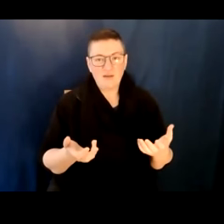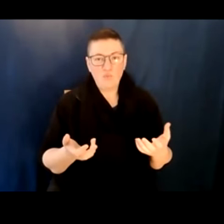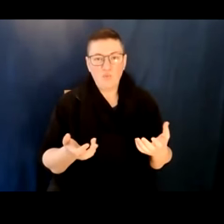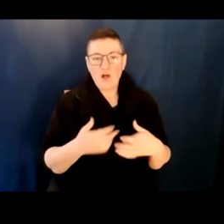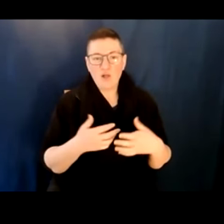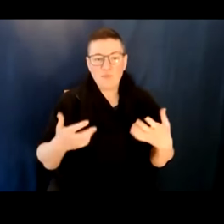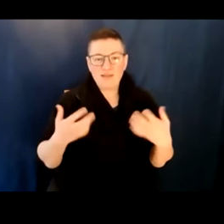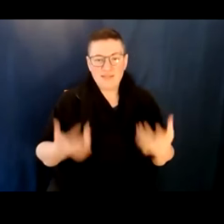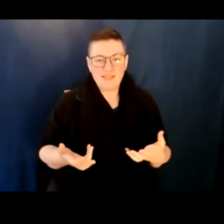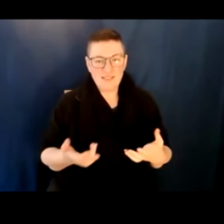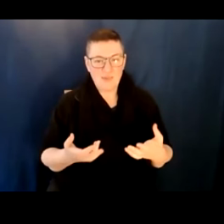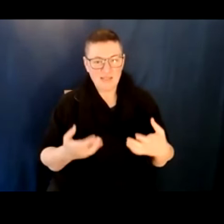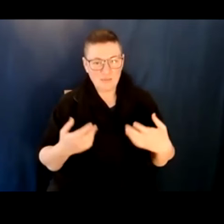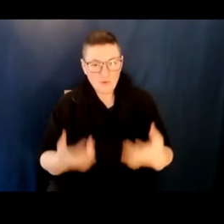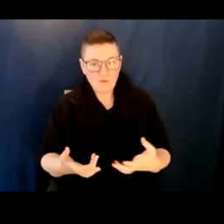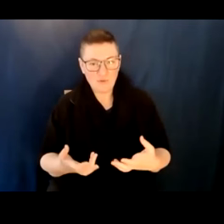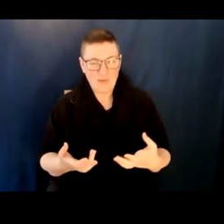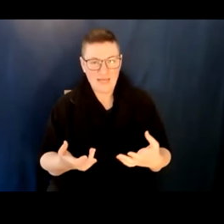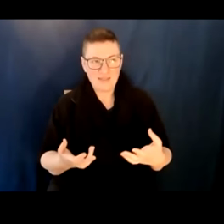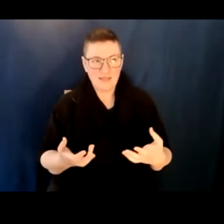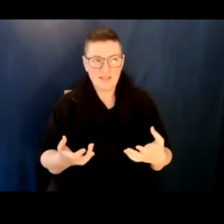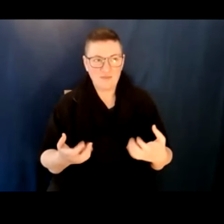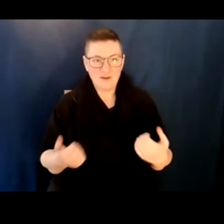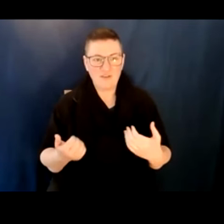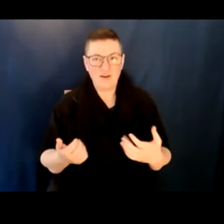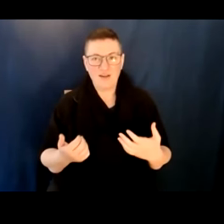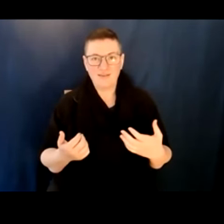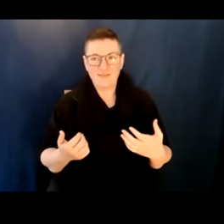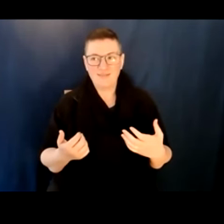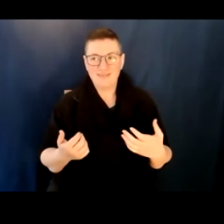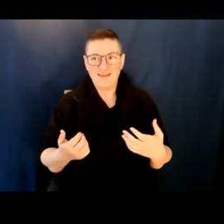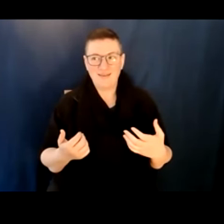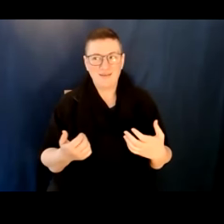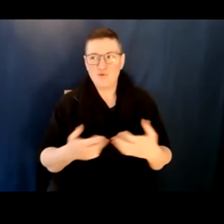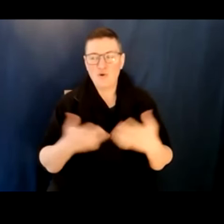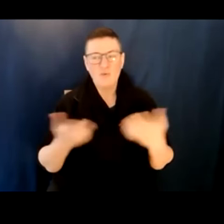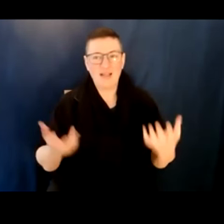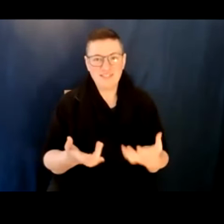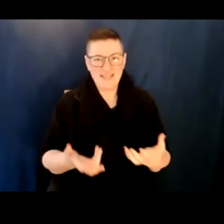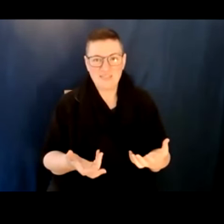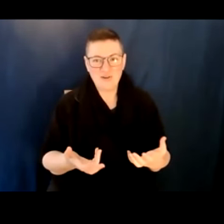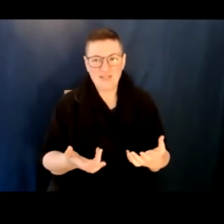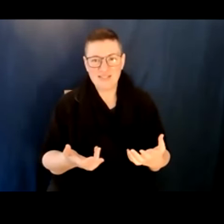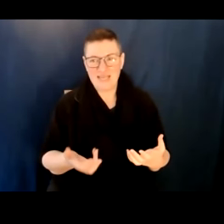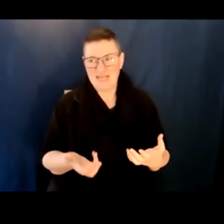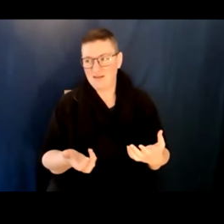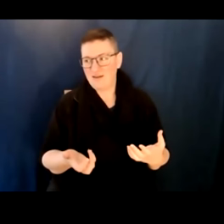Obviously, we all exist in space and move through space. It's a very, very normal everyday